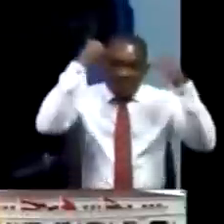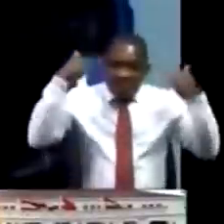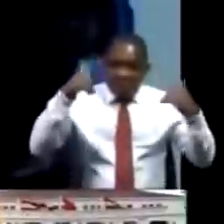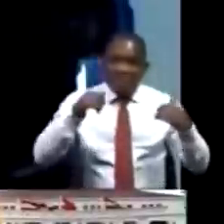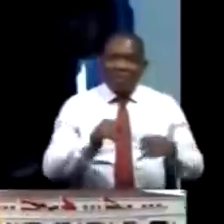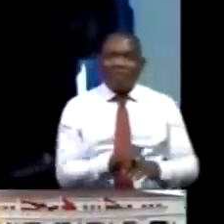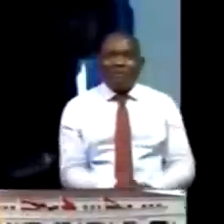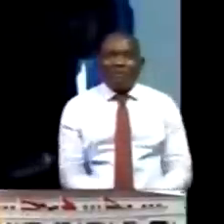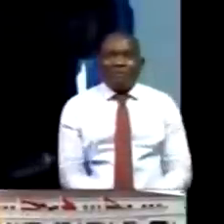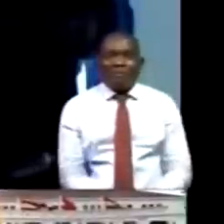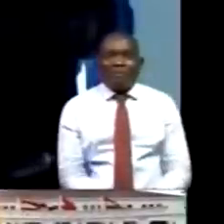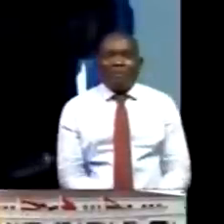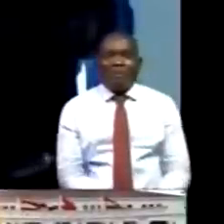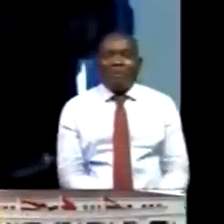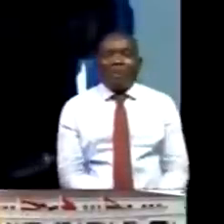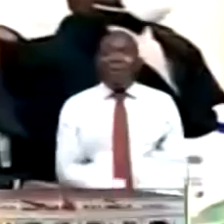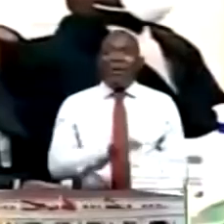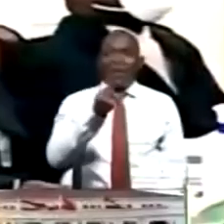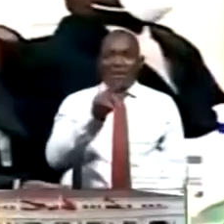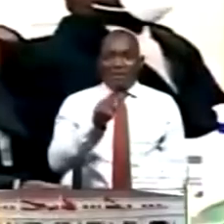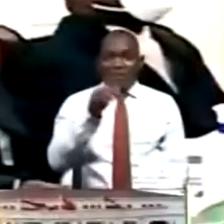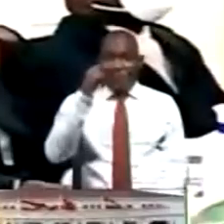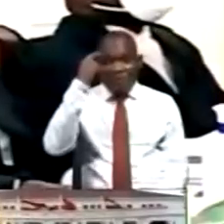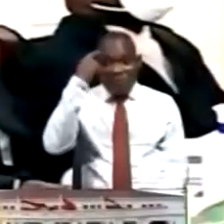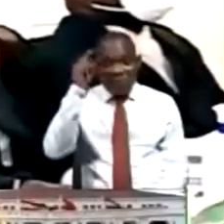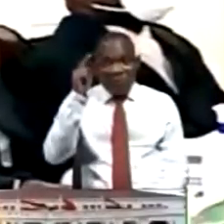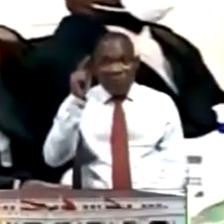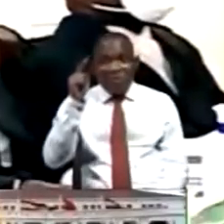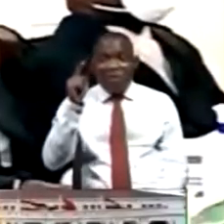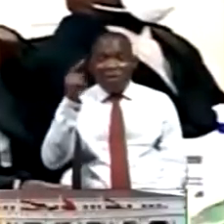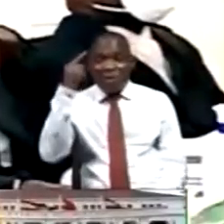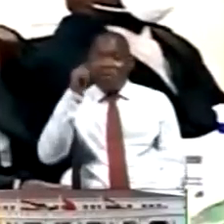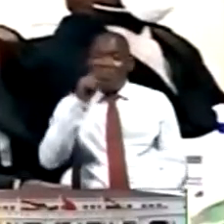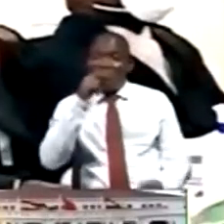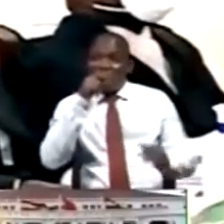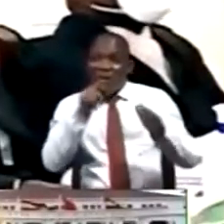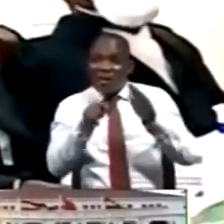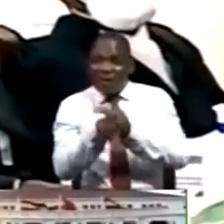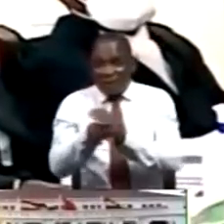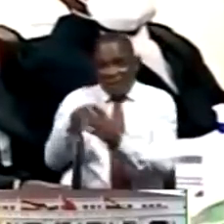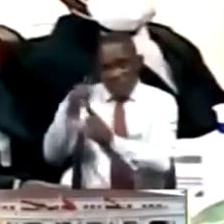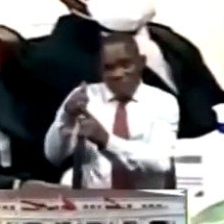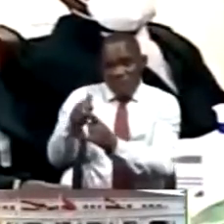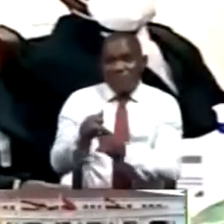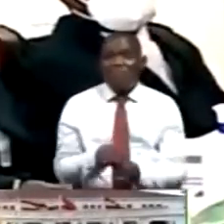Now, in order to hide your